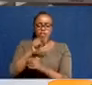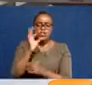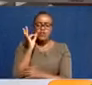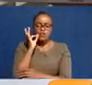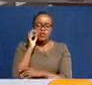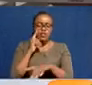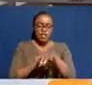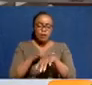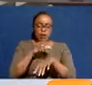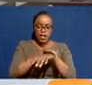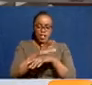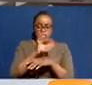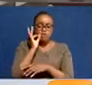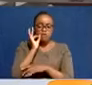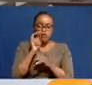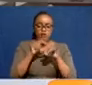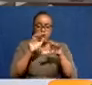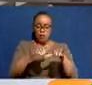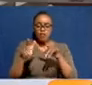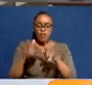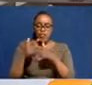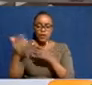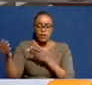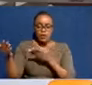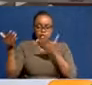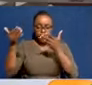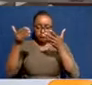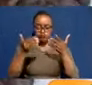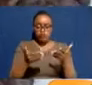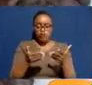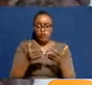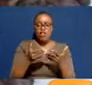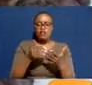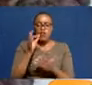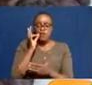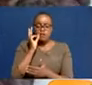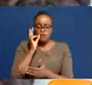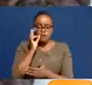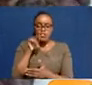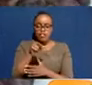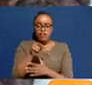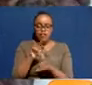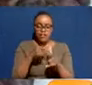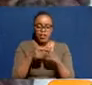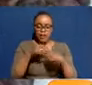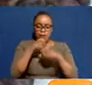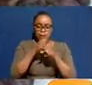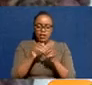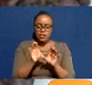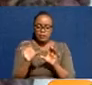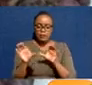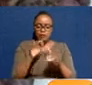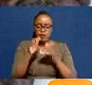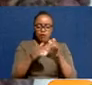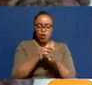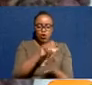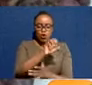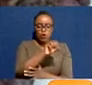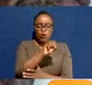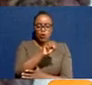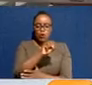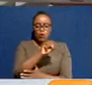fruits from the farms, we bring them to the food pilot plant where we pulp them, separate out the seeds as well